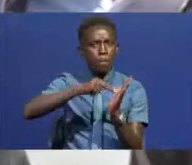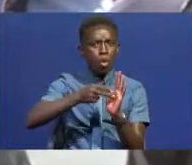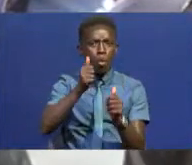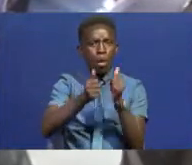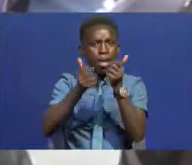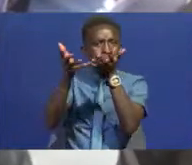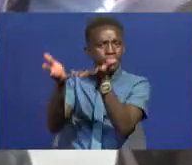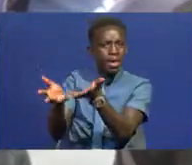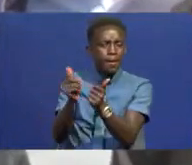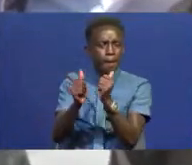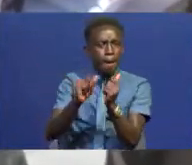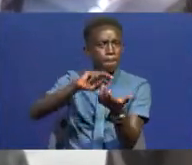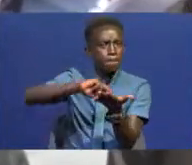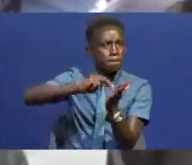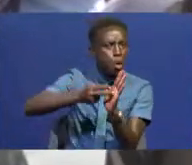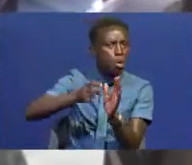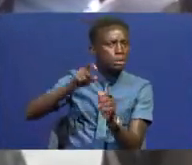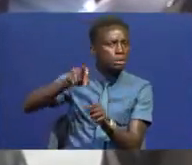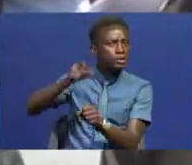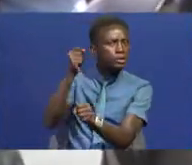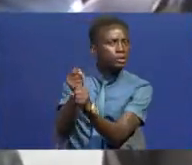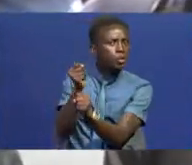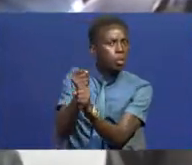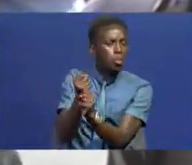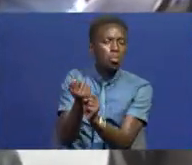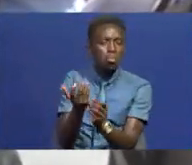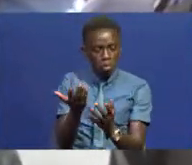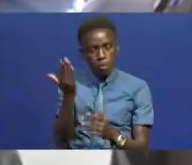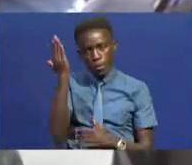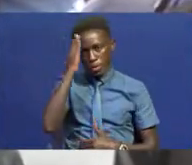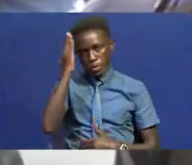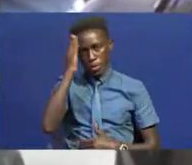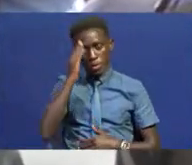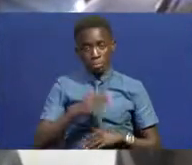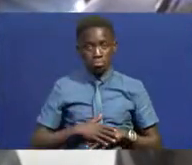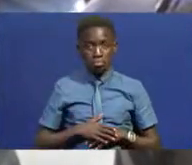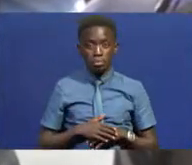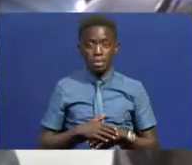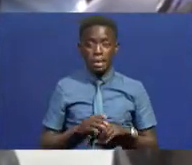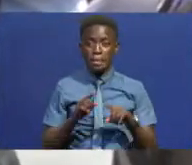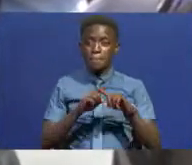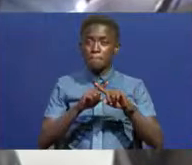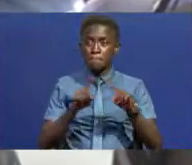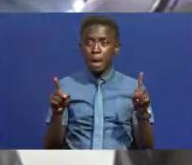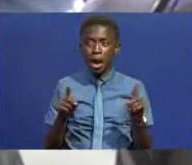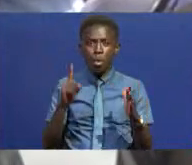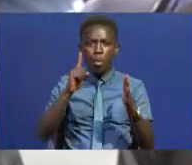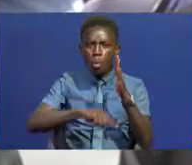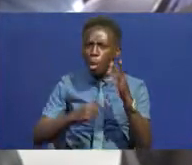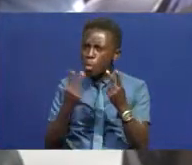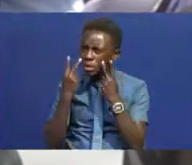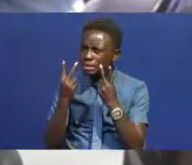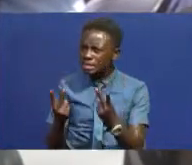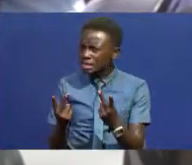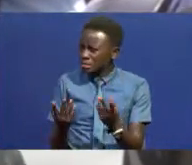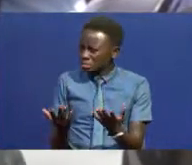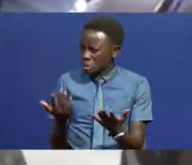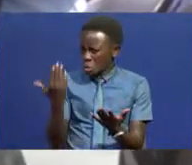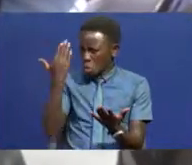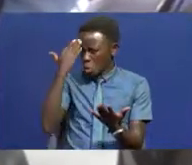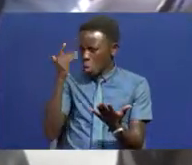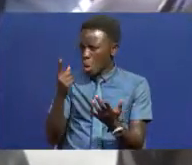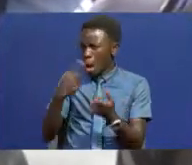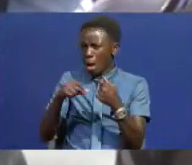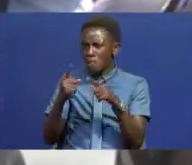do. But instead, what we are seeing, we don't know where they are coming from the